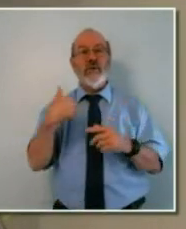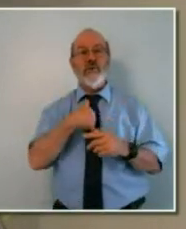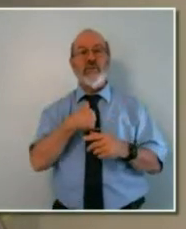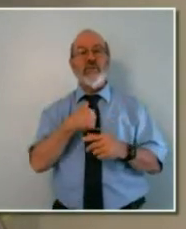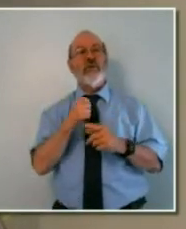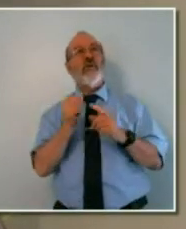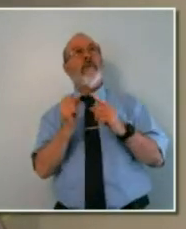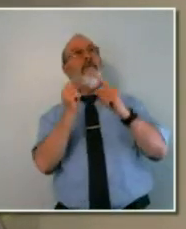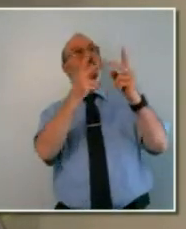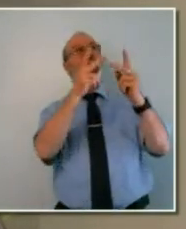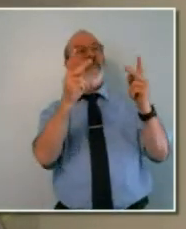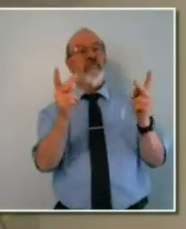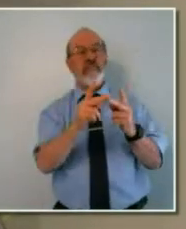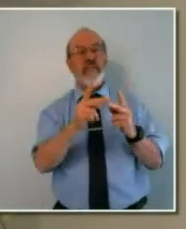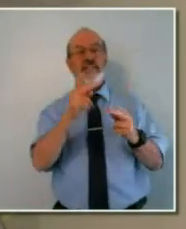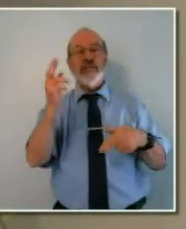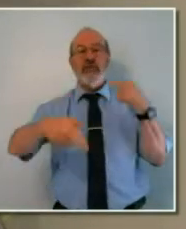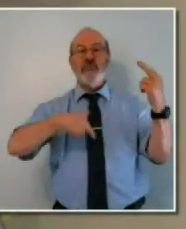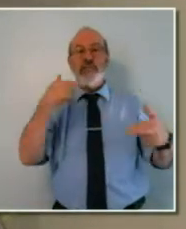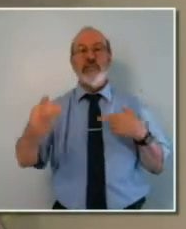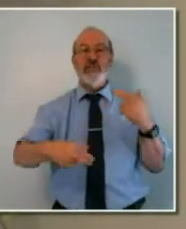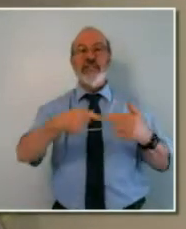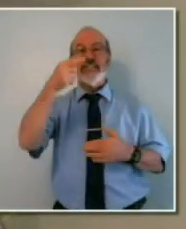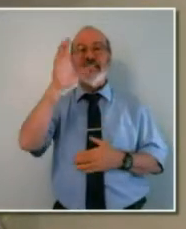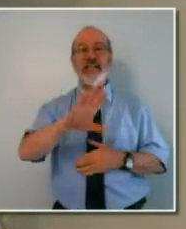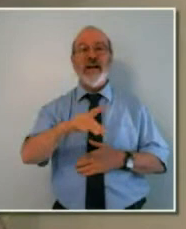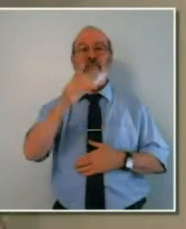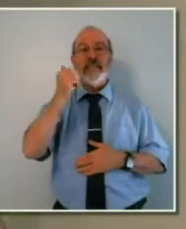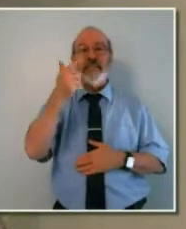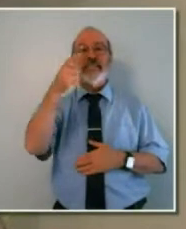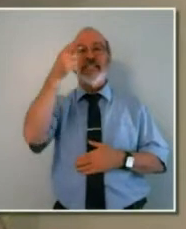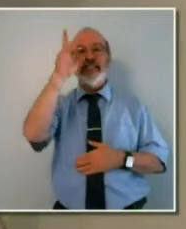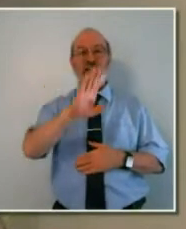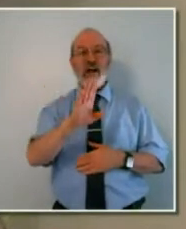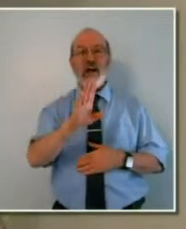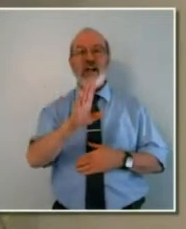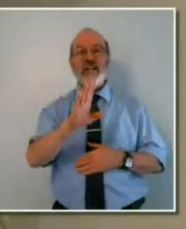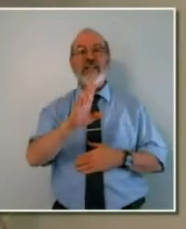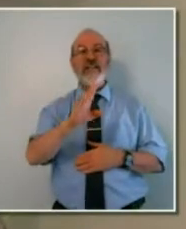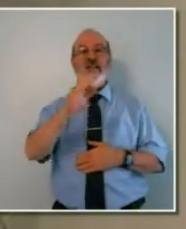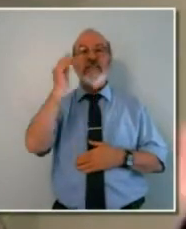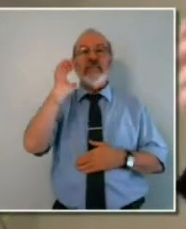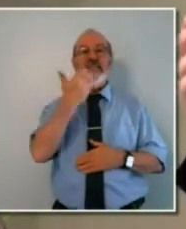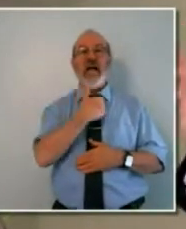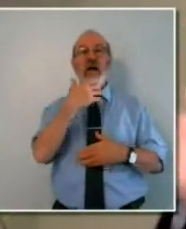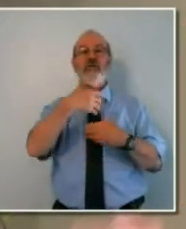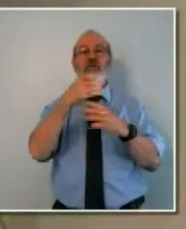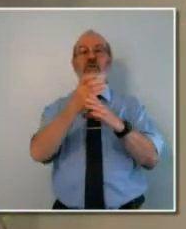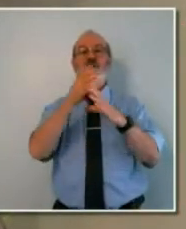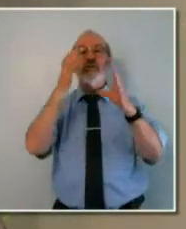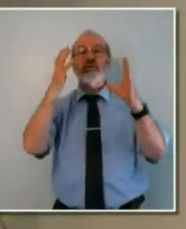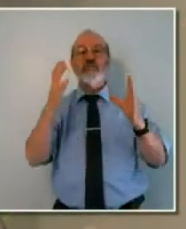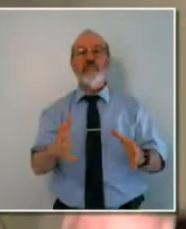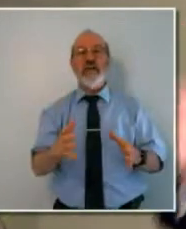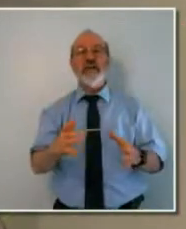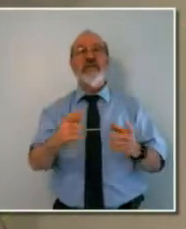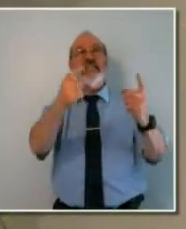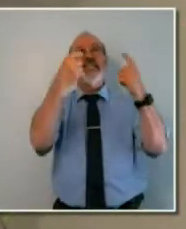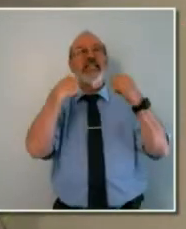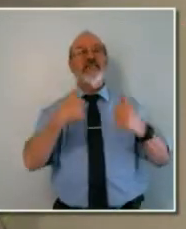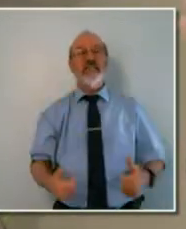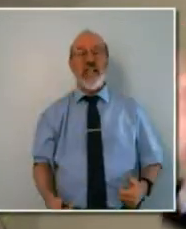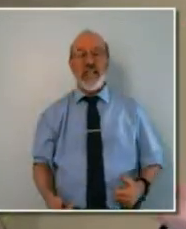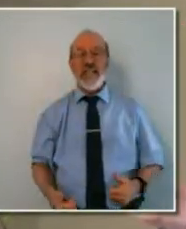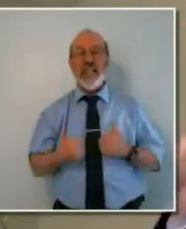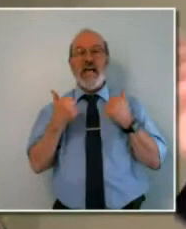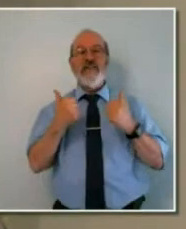the place where we rejoice in God? Because he's God. Because he's our creator. Because he gave us life. Because everything